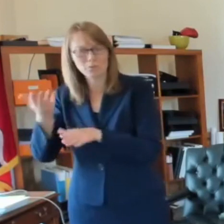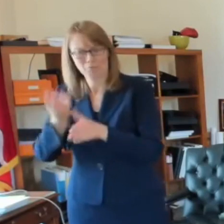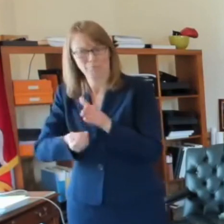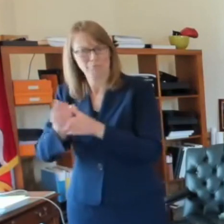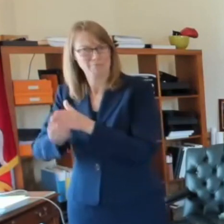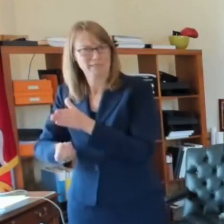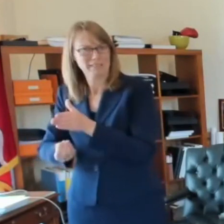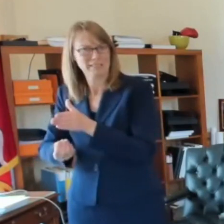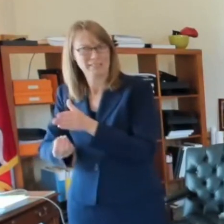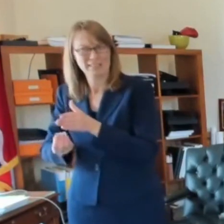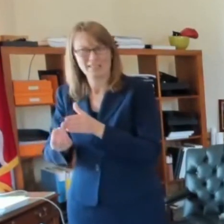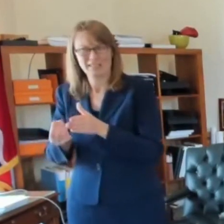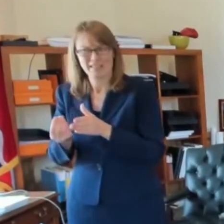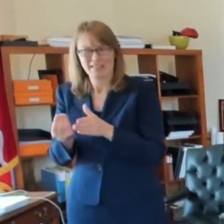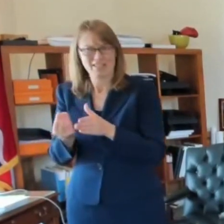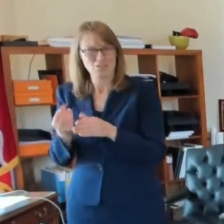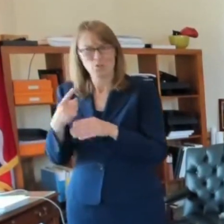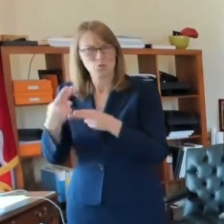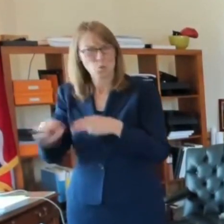3+ months.